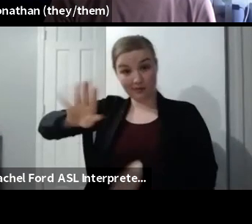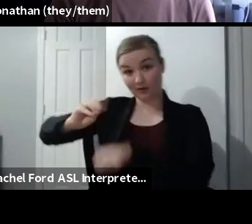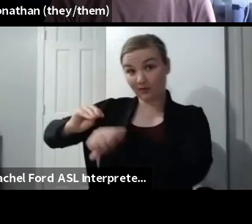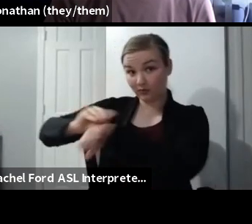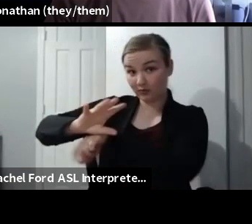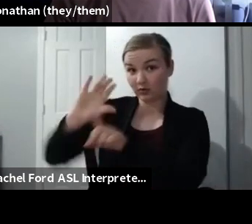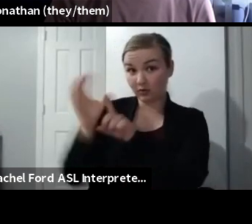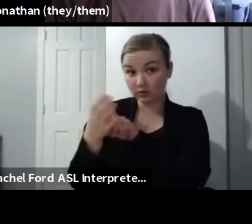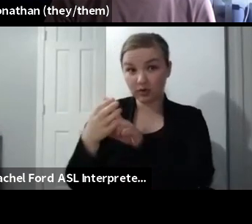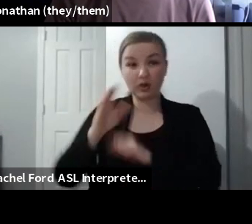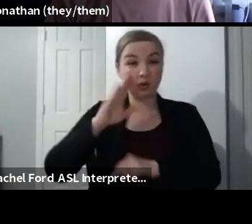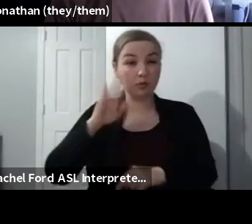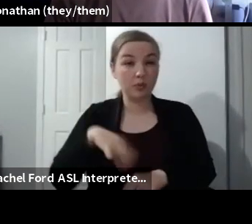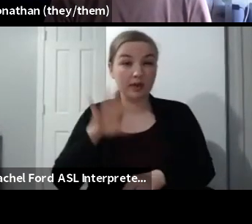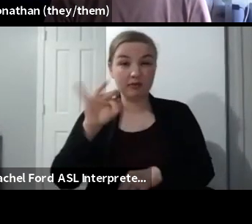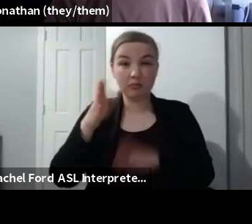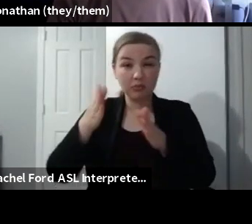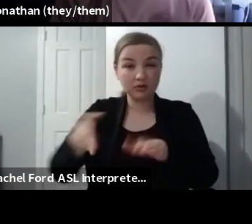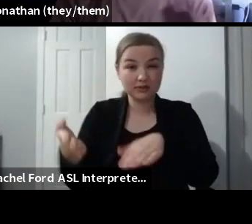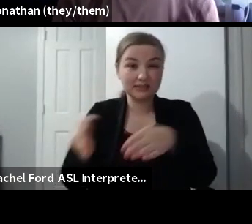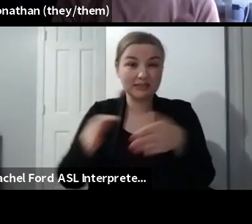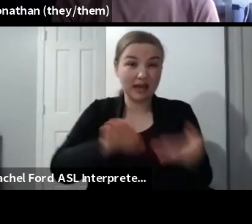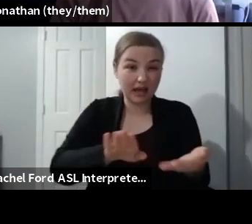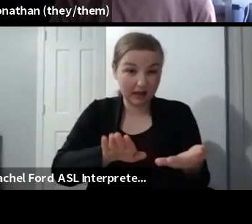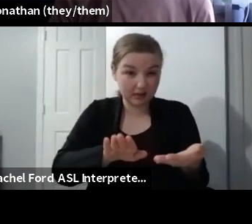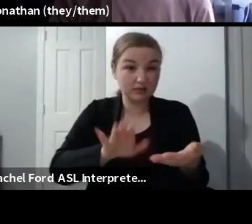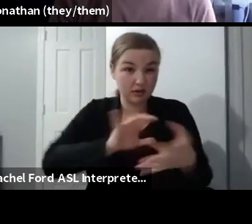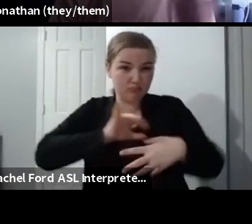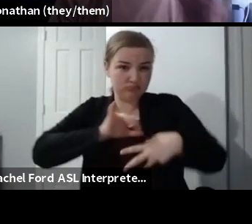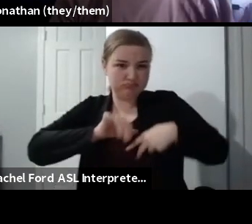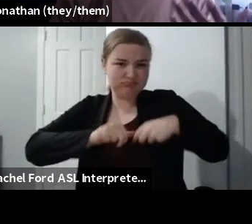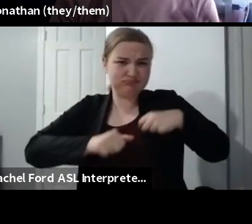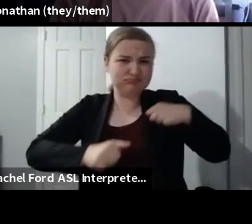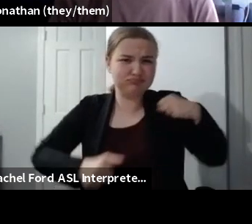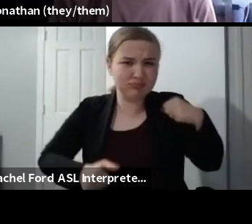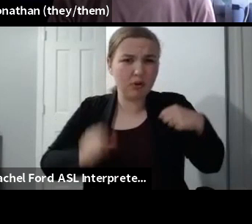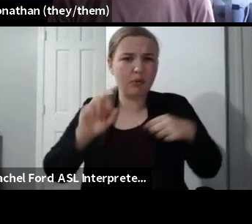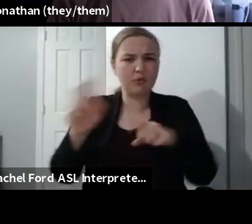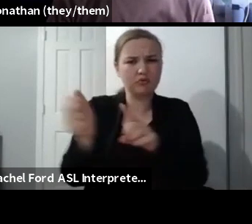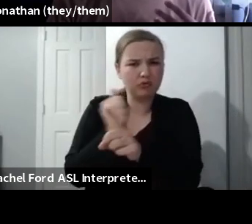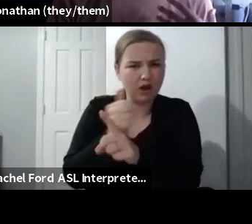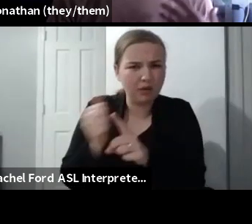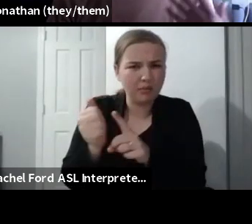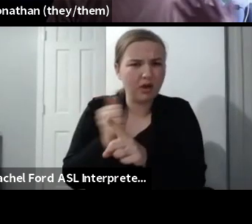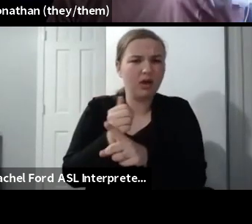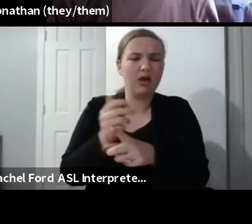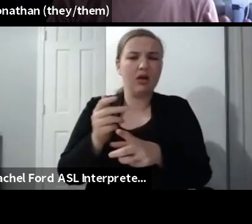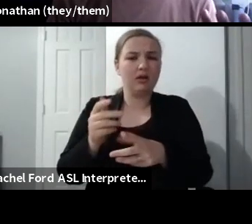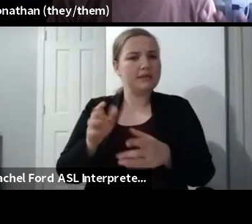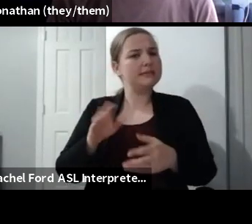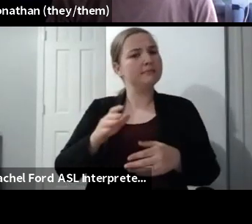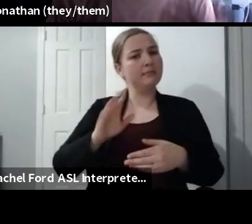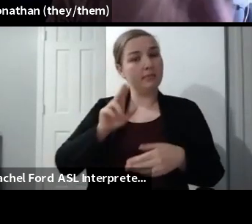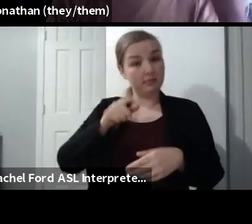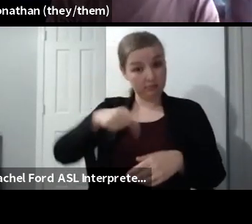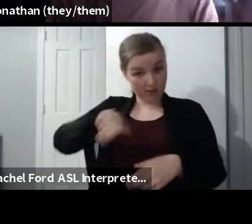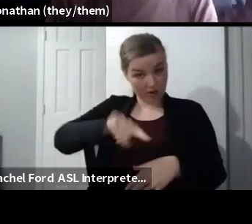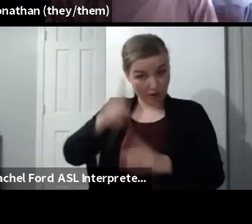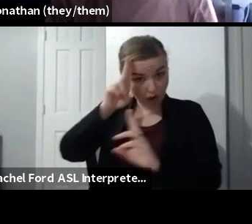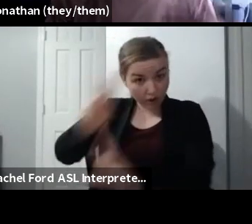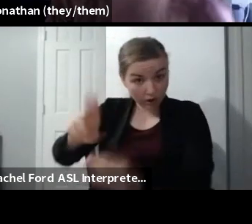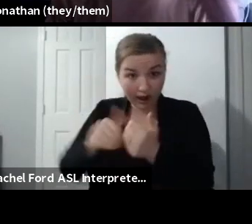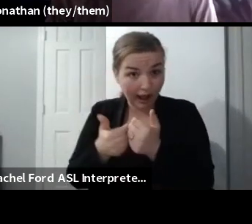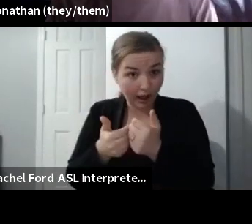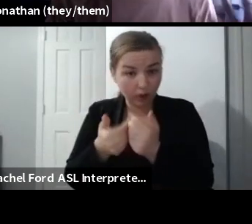grief or trauma and speak to it with a way that doesn't want to avoid conflict or raise tone or perhaps fall into love or